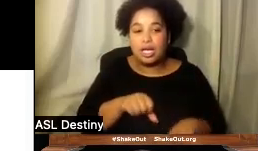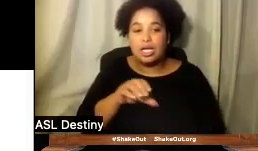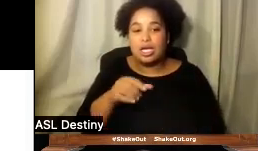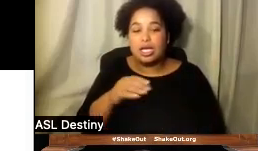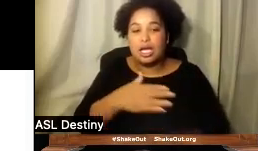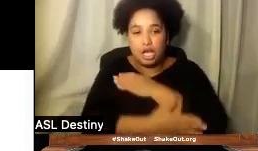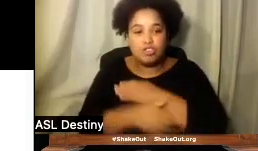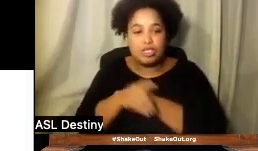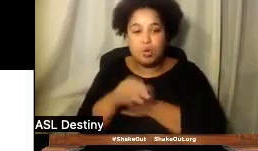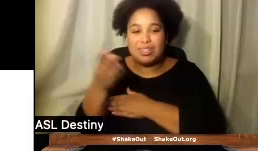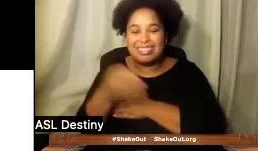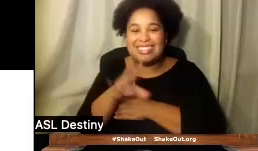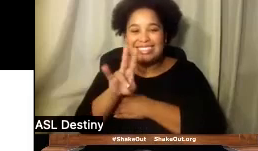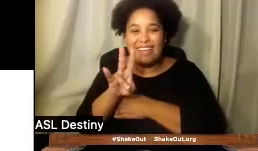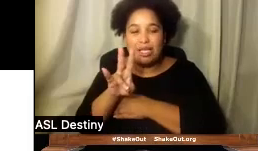terremotos.org/siete pasos.